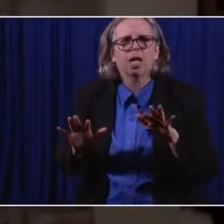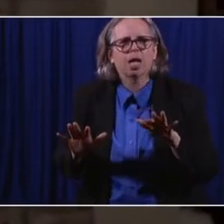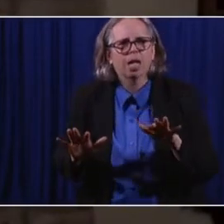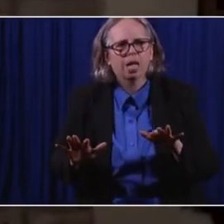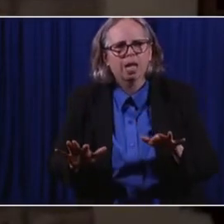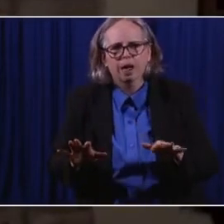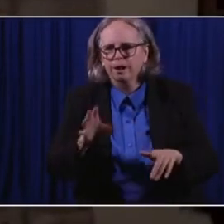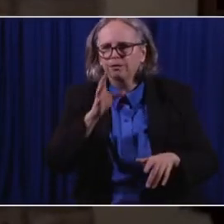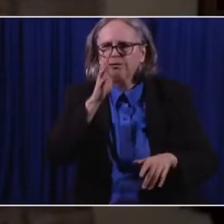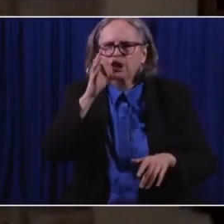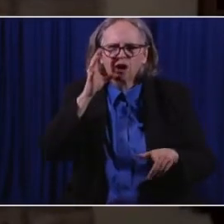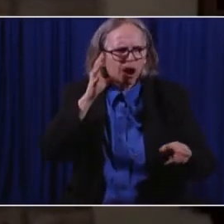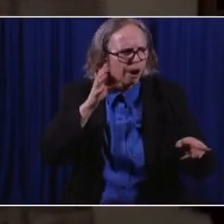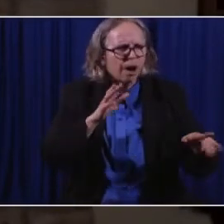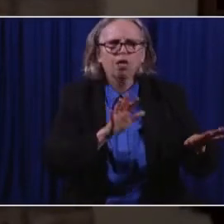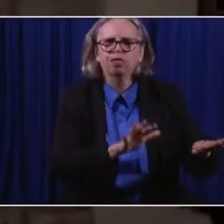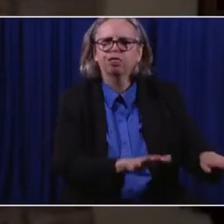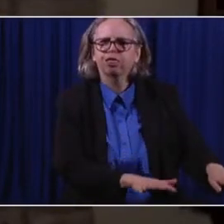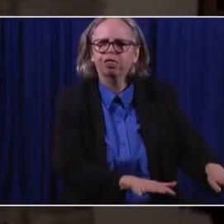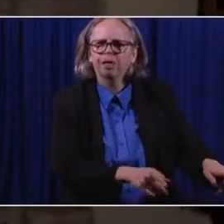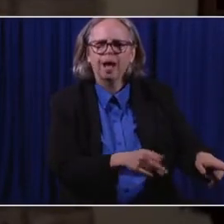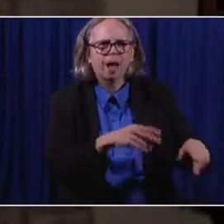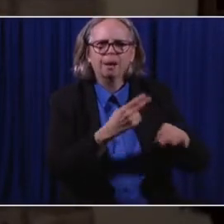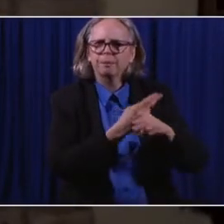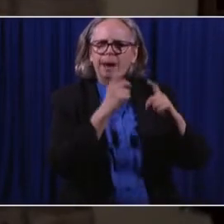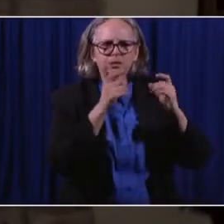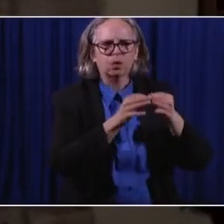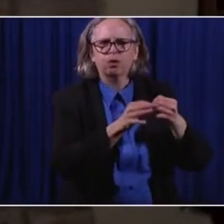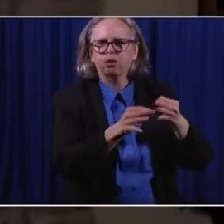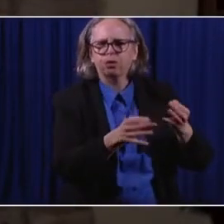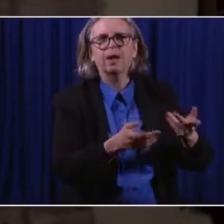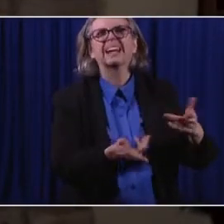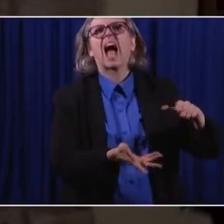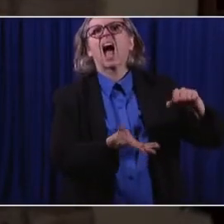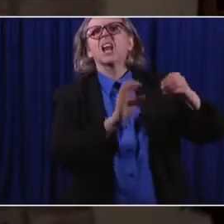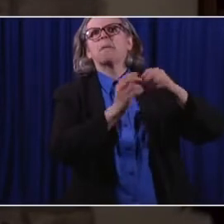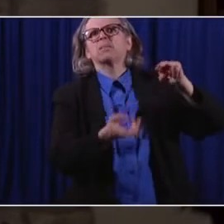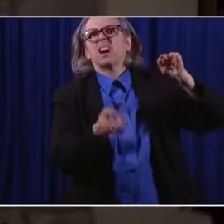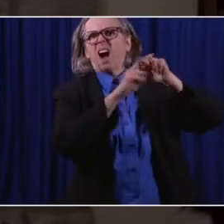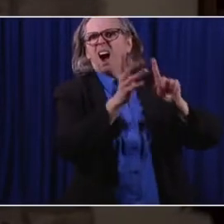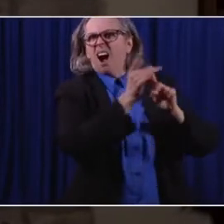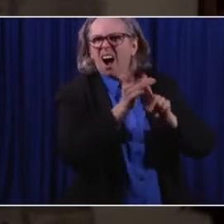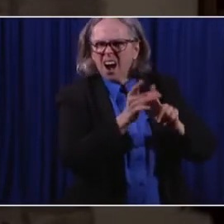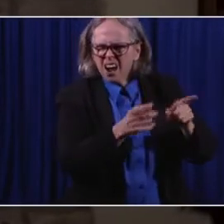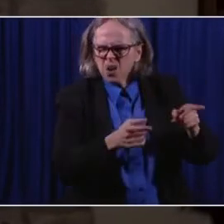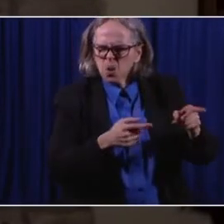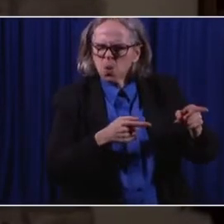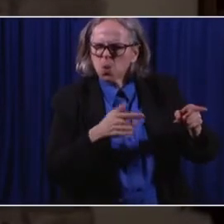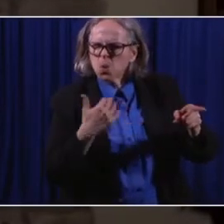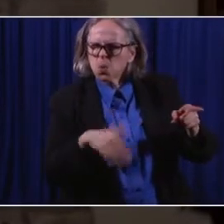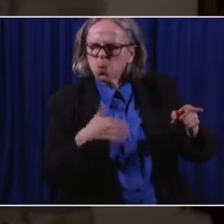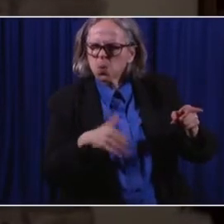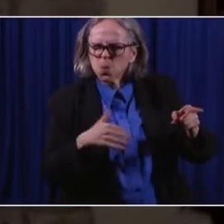to check and told everybody that was going to happen. And, you know, almost overnight, it got a lot better.